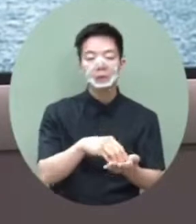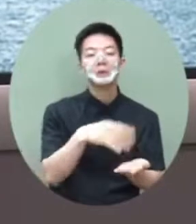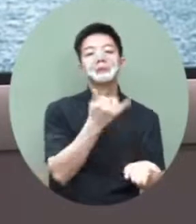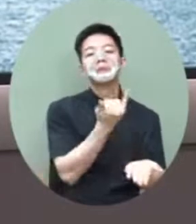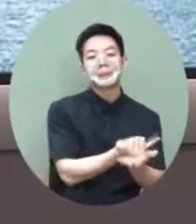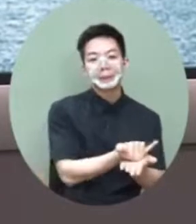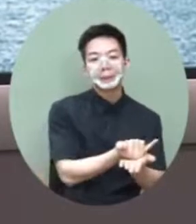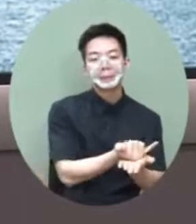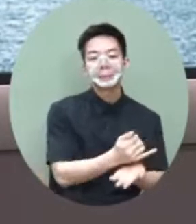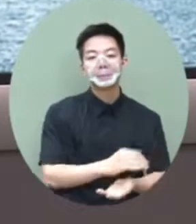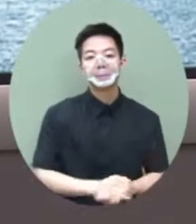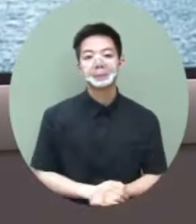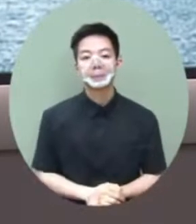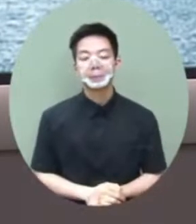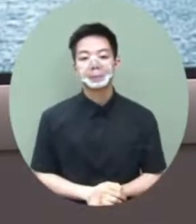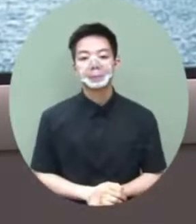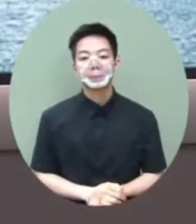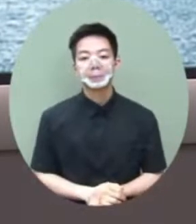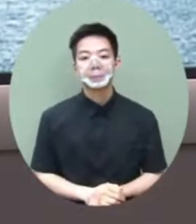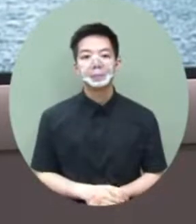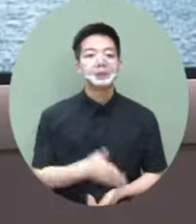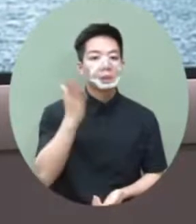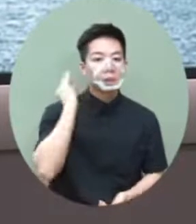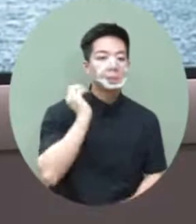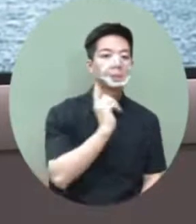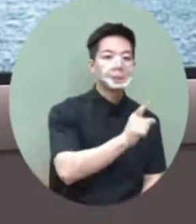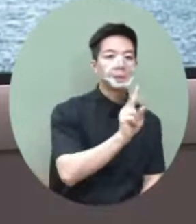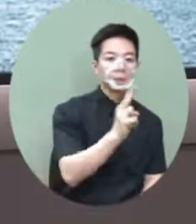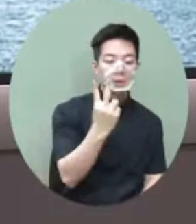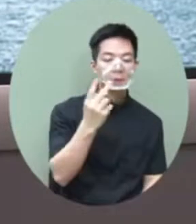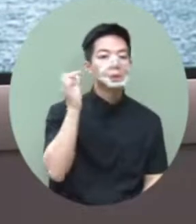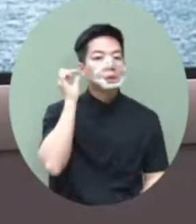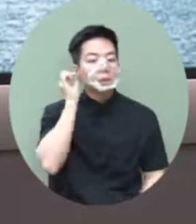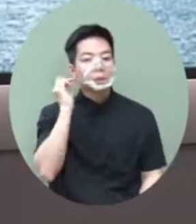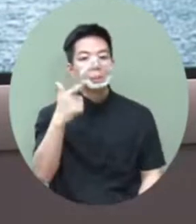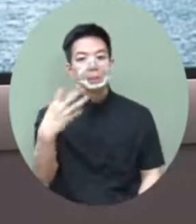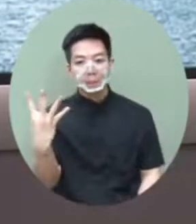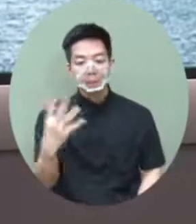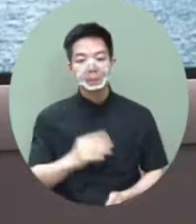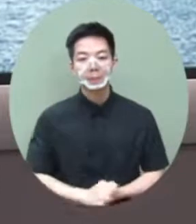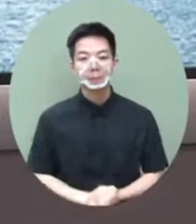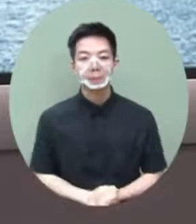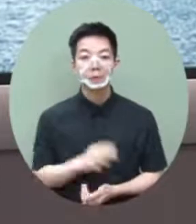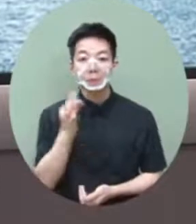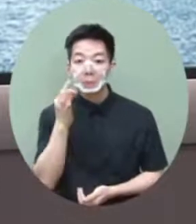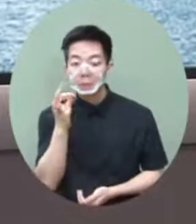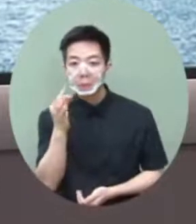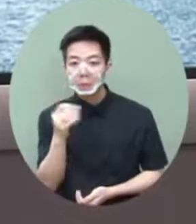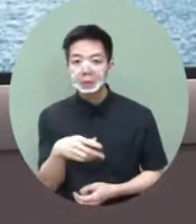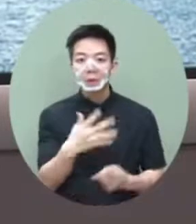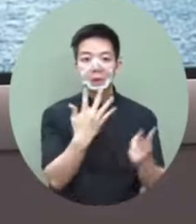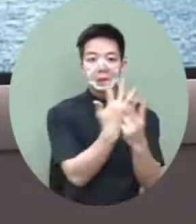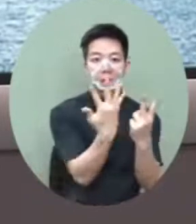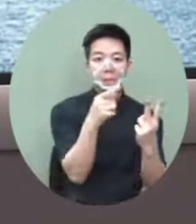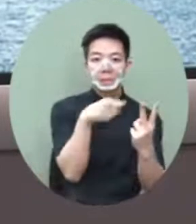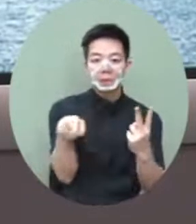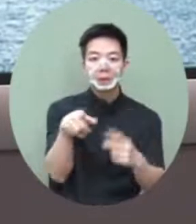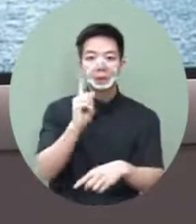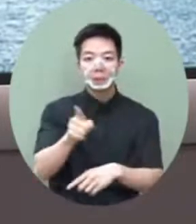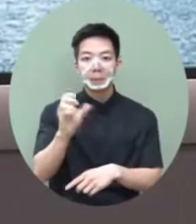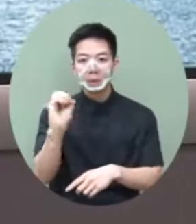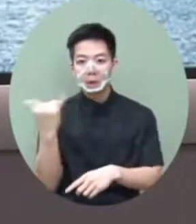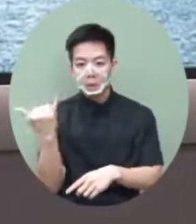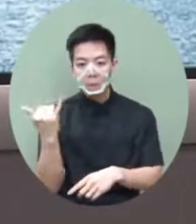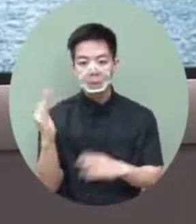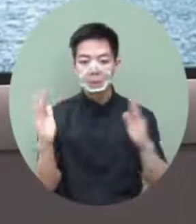206 COVID positive patients passed away, and they were 122 males and 84 females, with